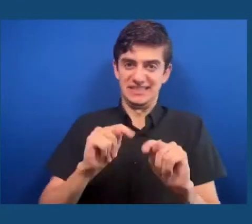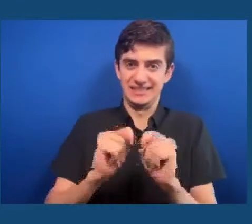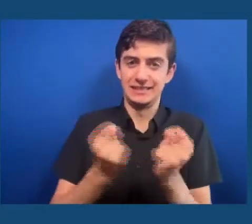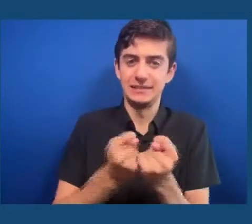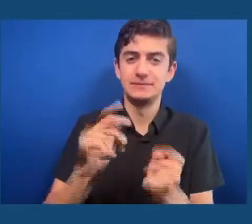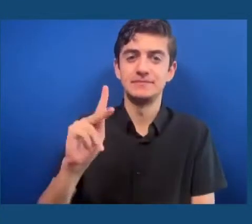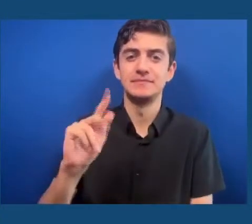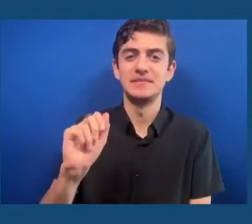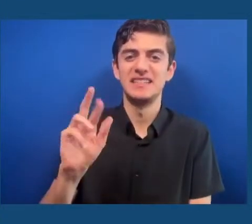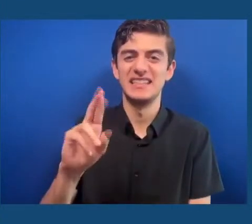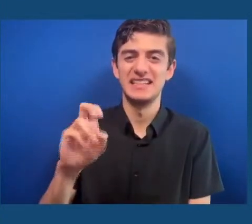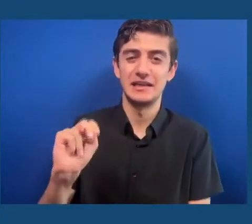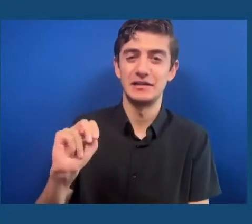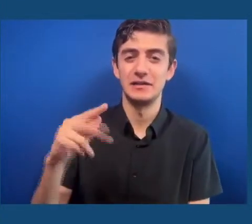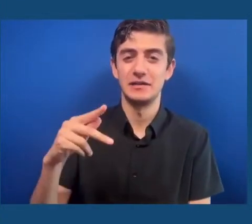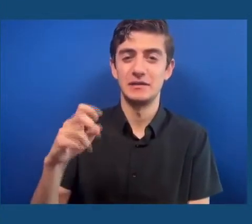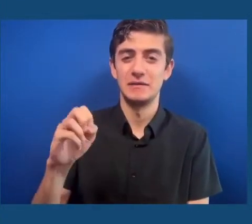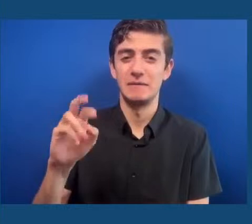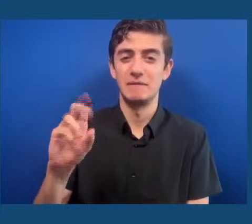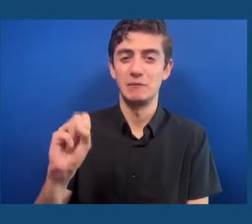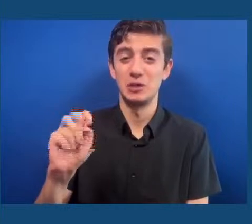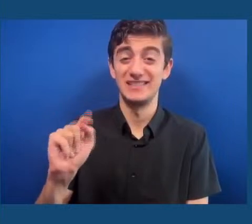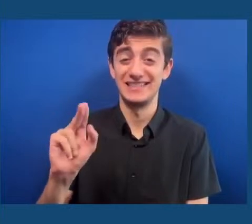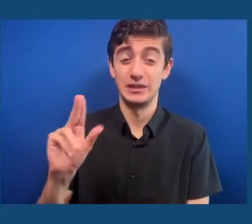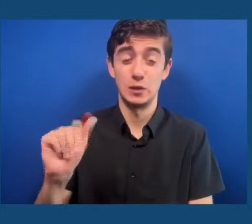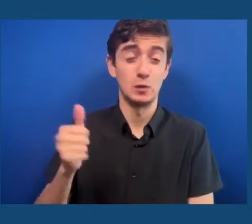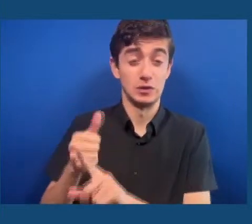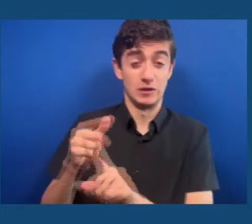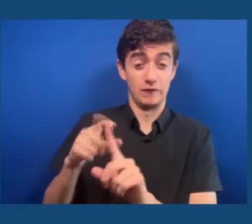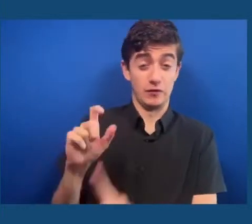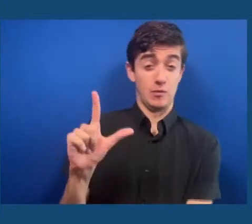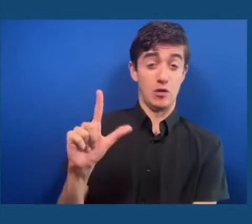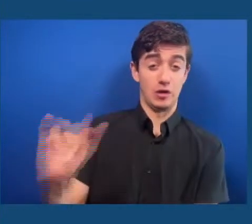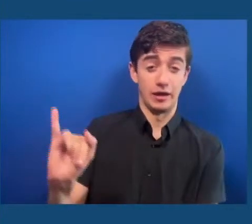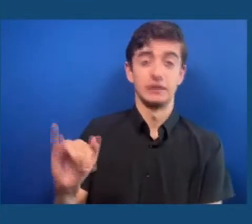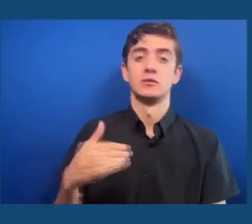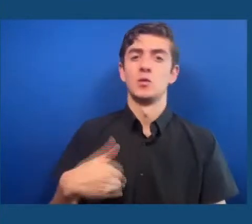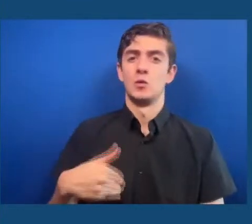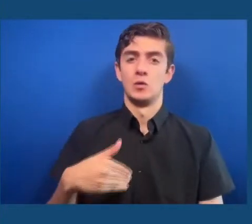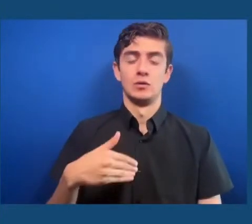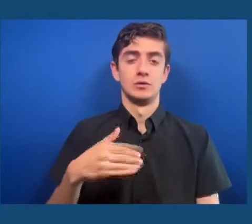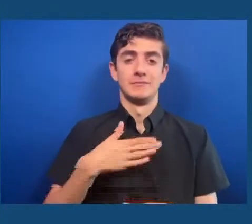from Long Island herself, my Secretary of the Governor.